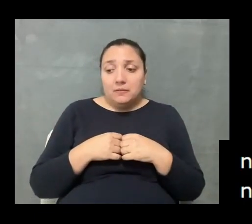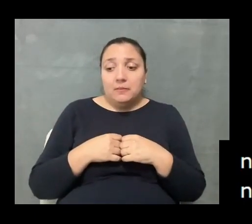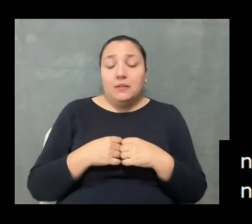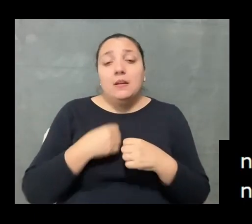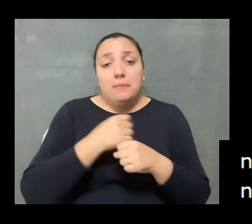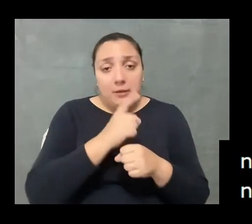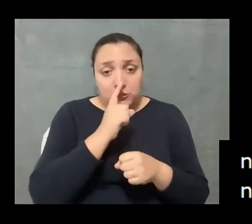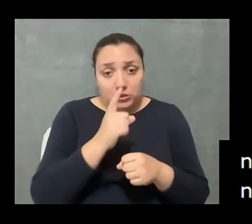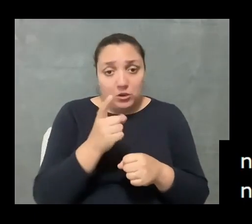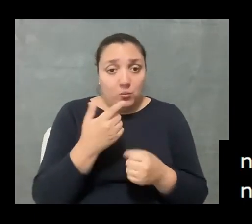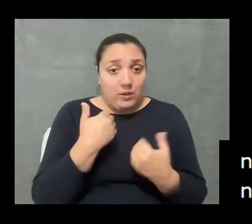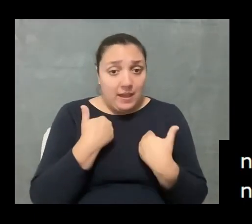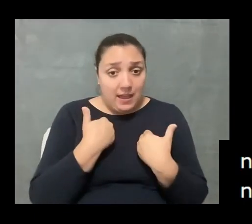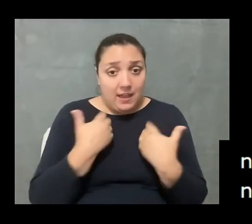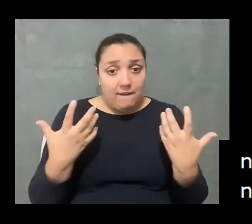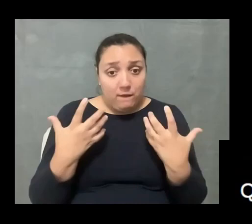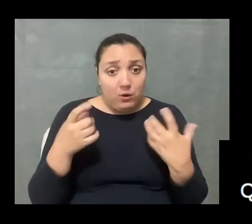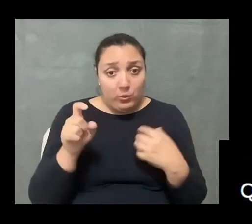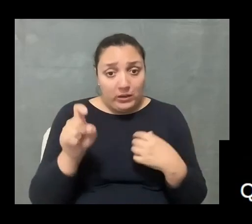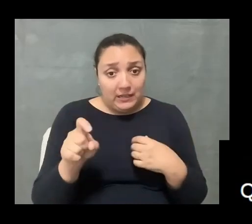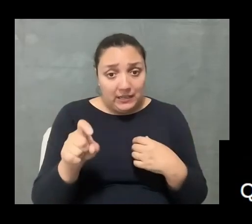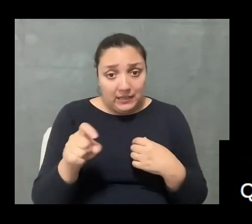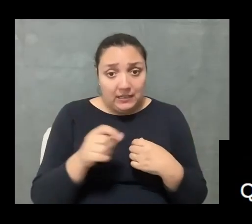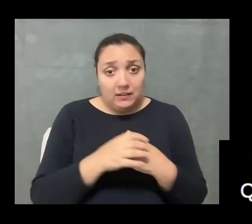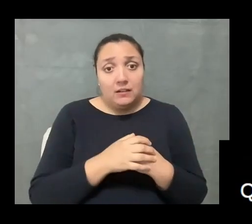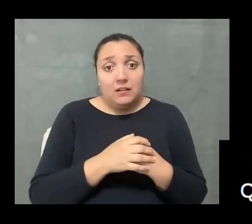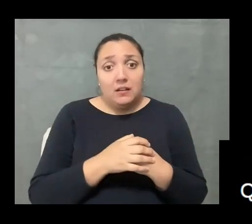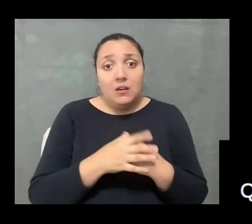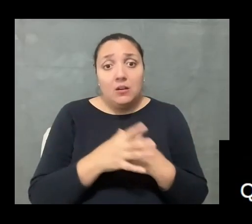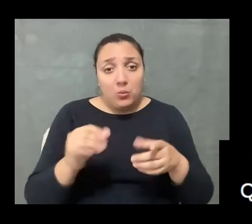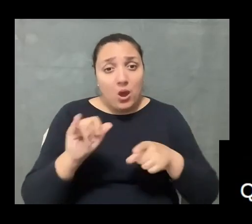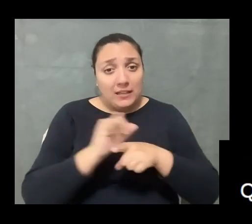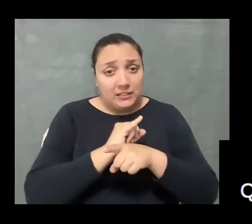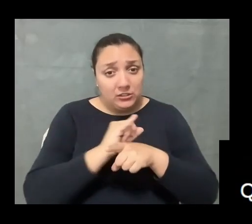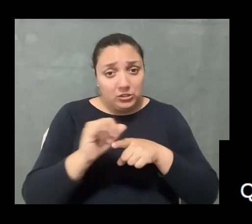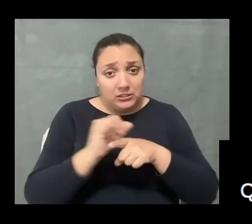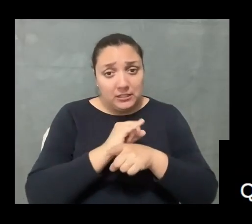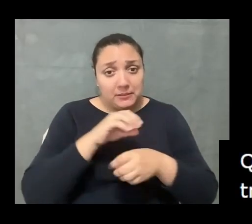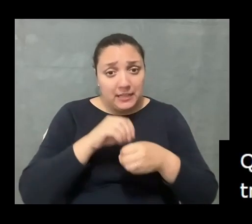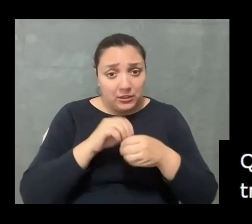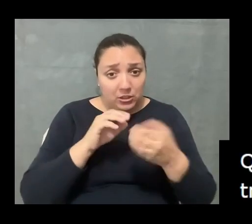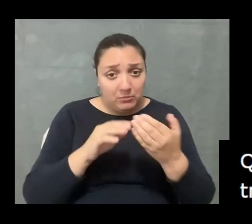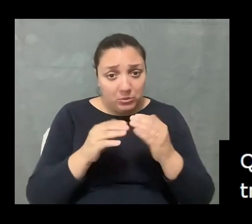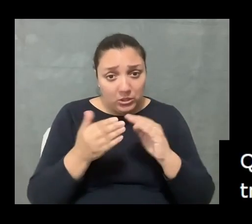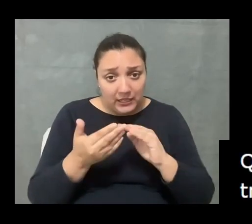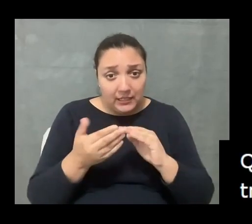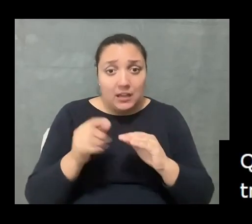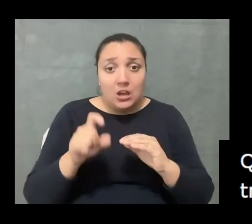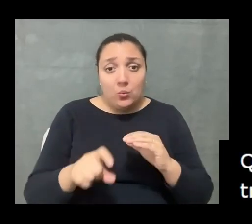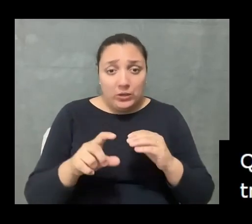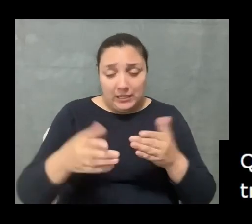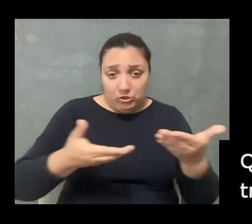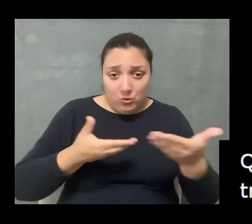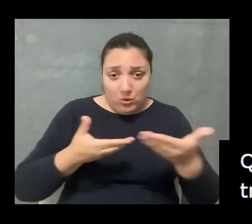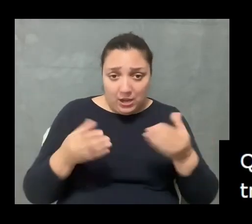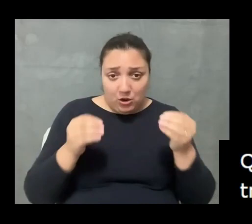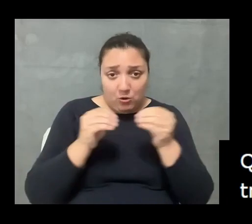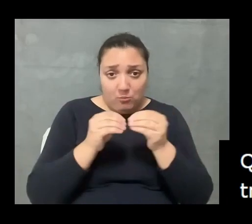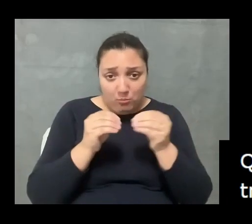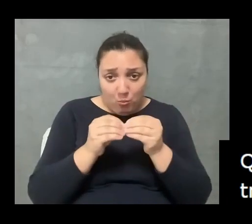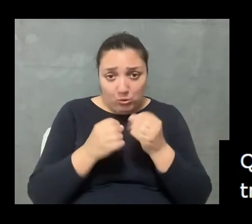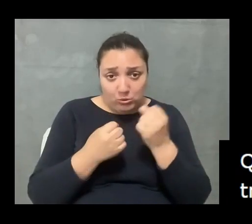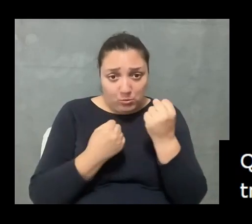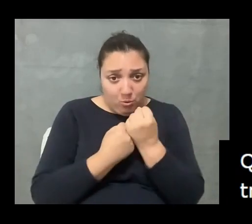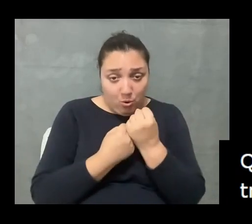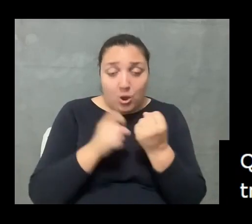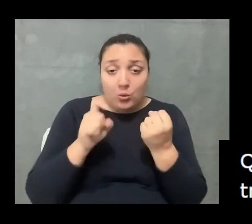need to create compensated internships in the community. We need to hire additional support. We need devices that are working